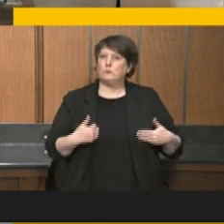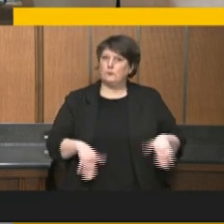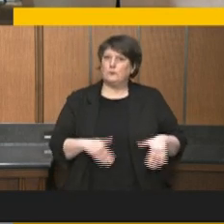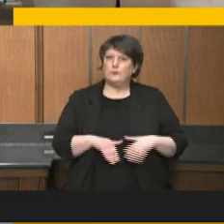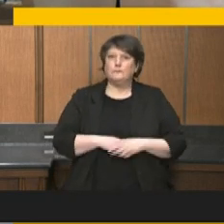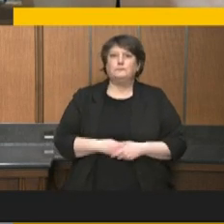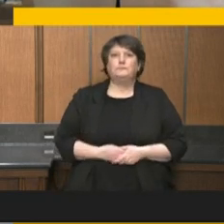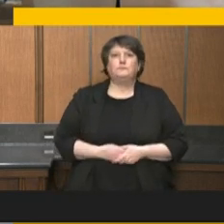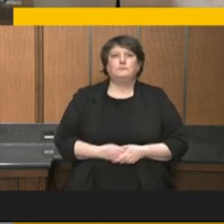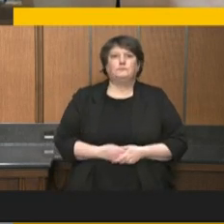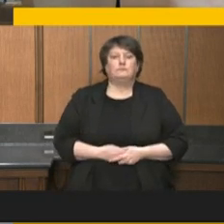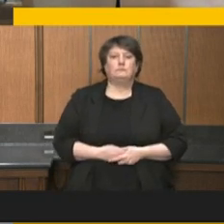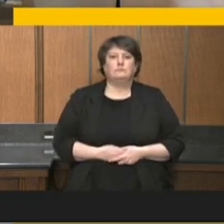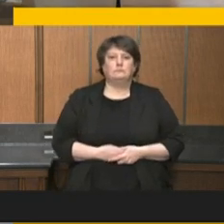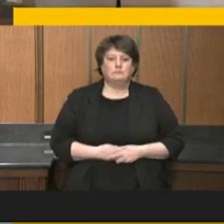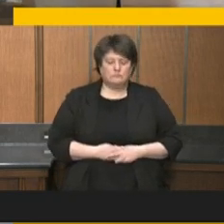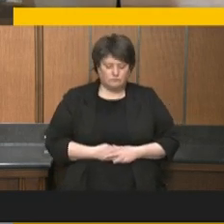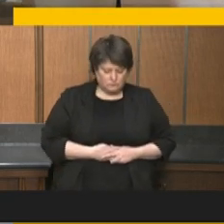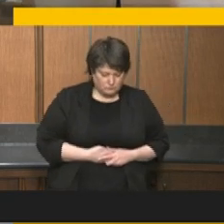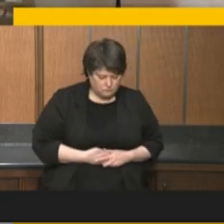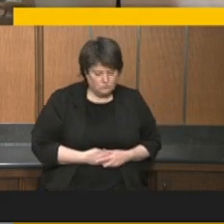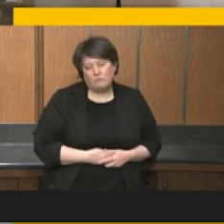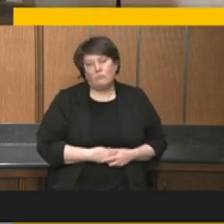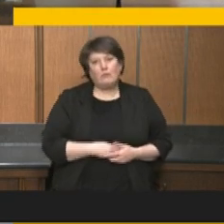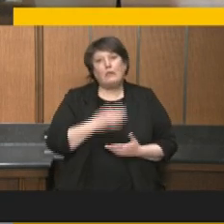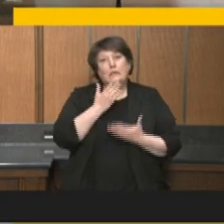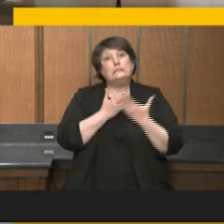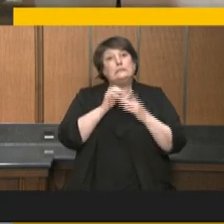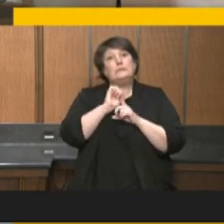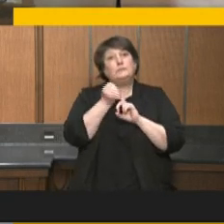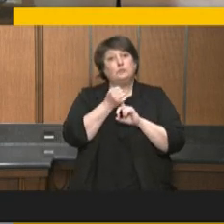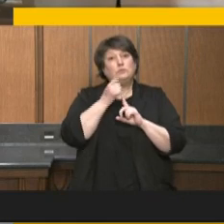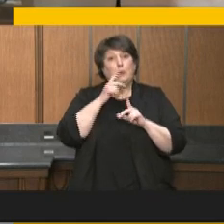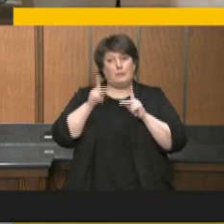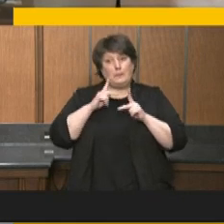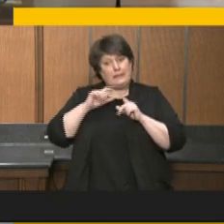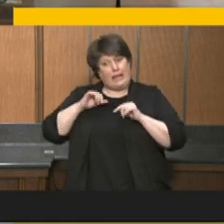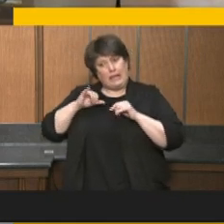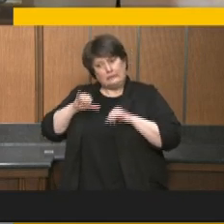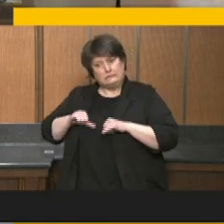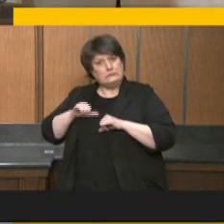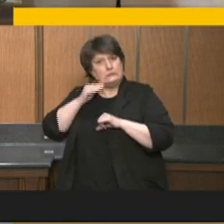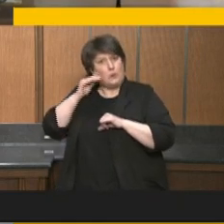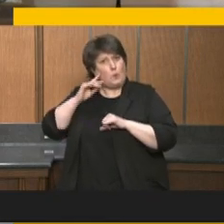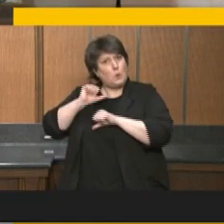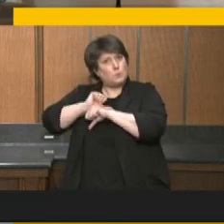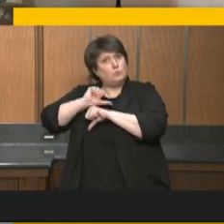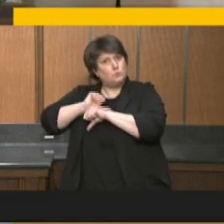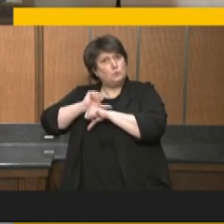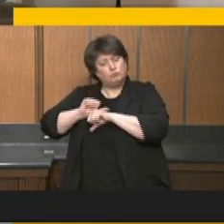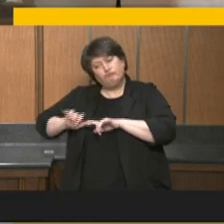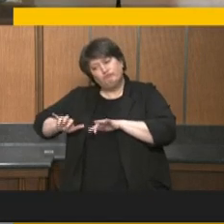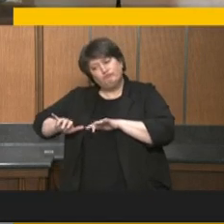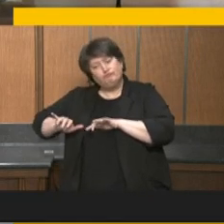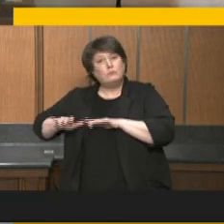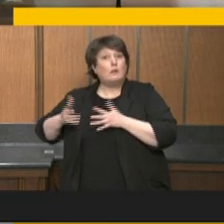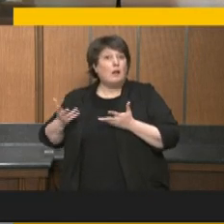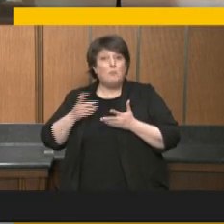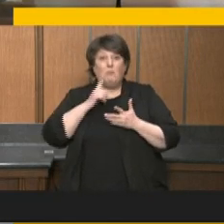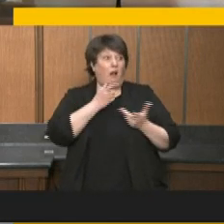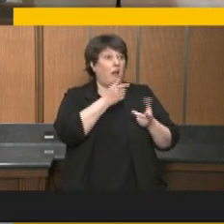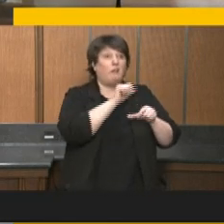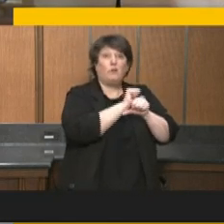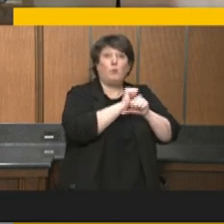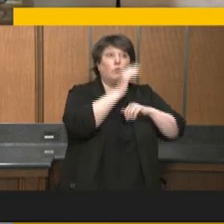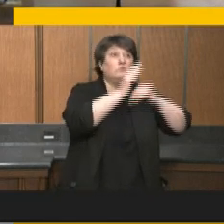think that, you know, in some cases, people can do telework, but in other cases, in construction, for example, no, you can't. But